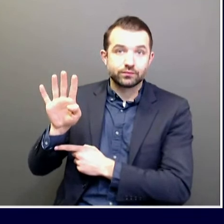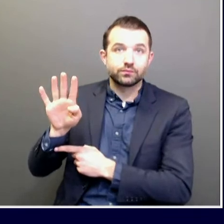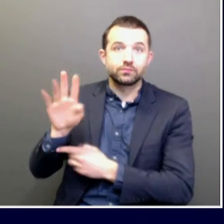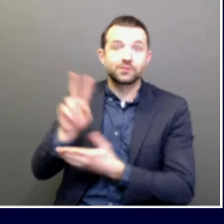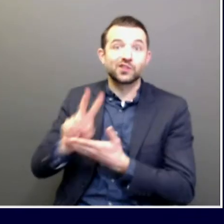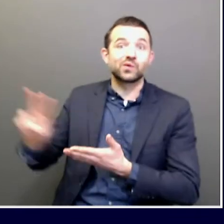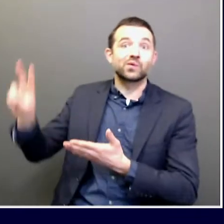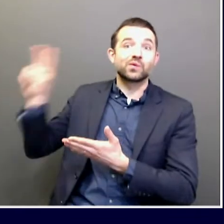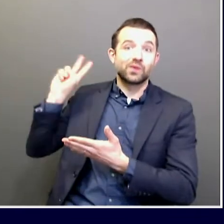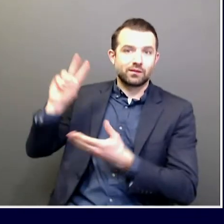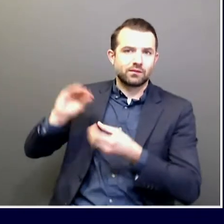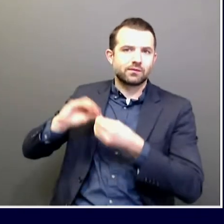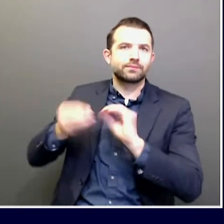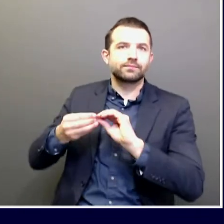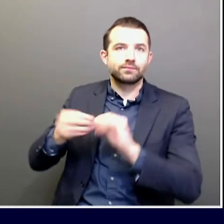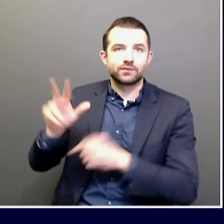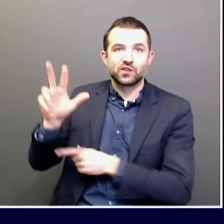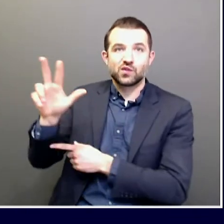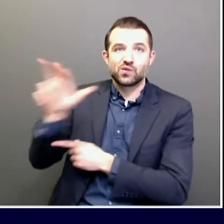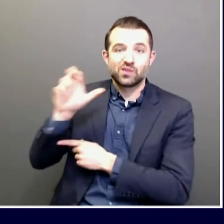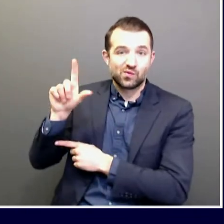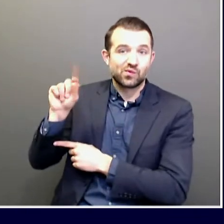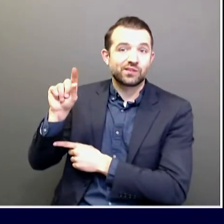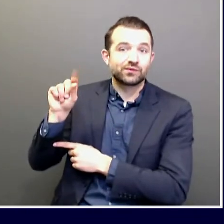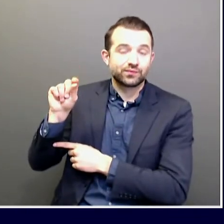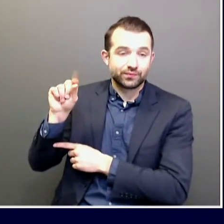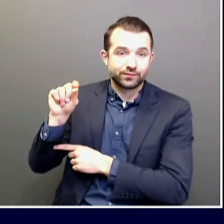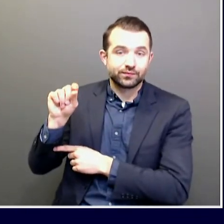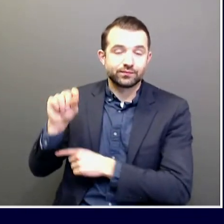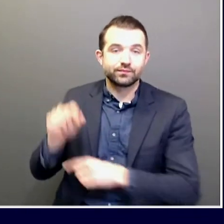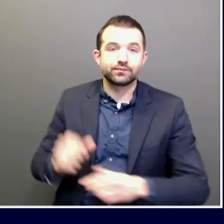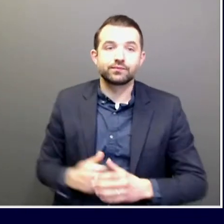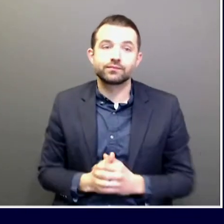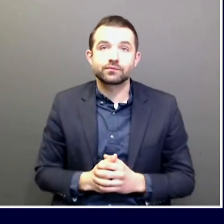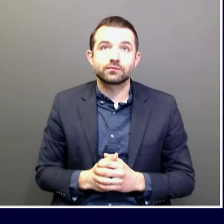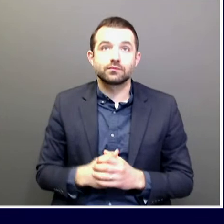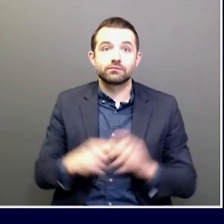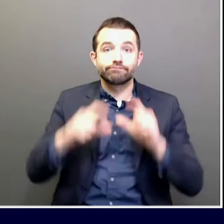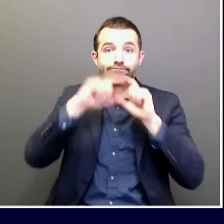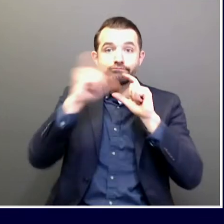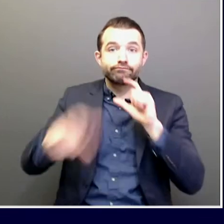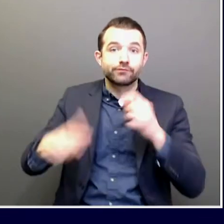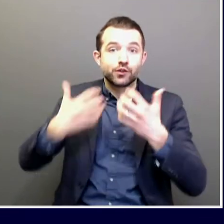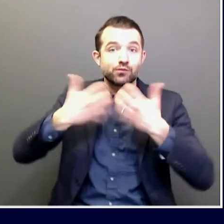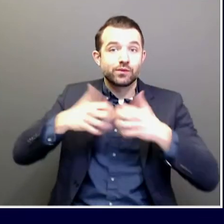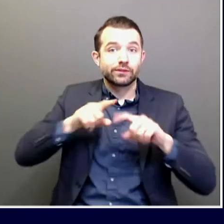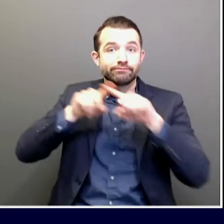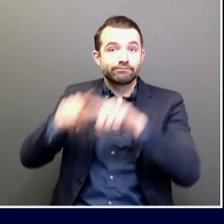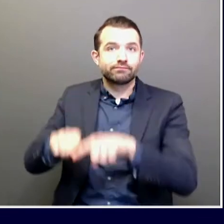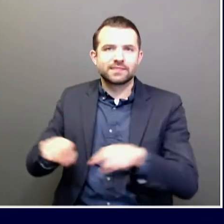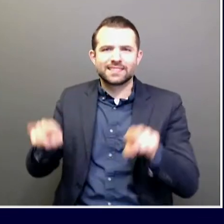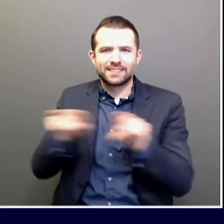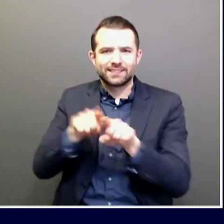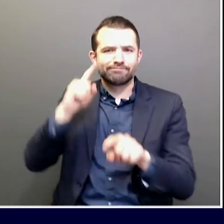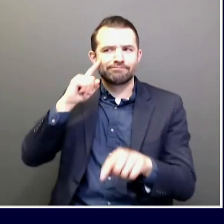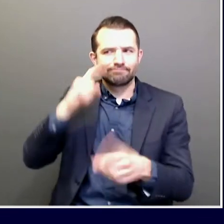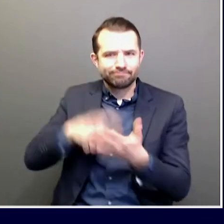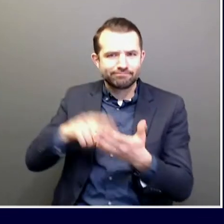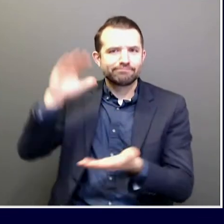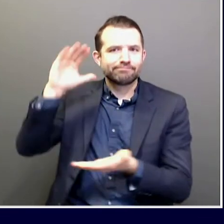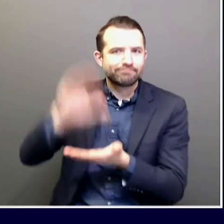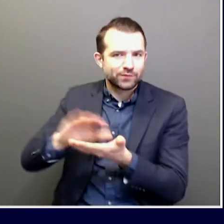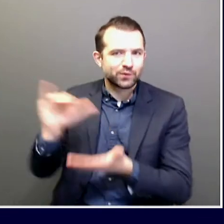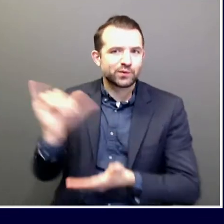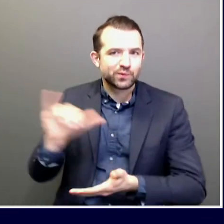38. Turning now to testing, where we have seen significant reductions in positivity rates as well. The